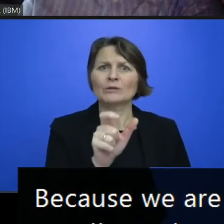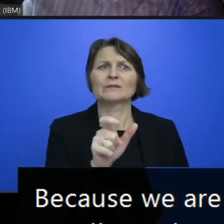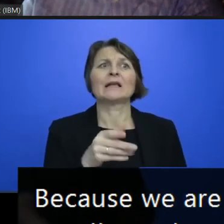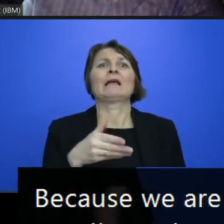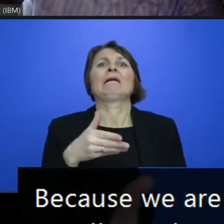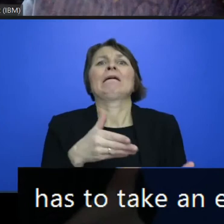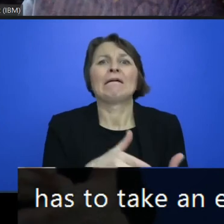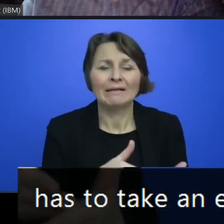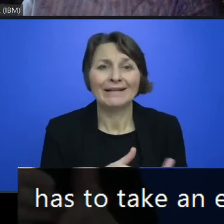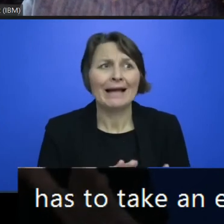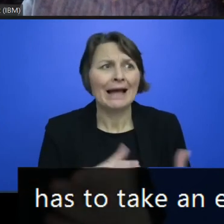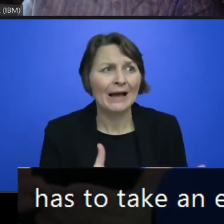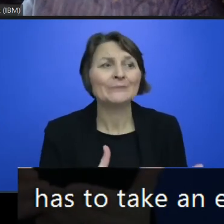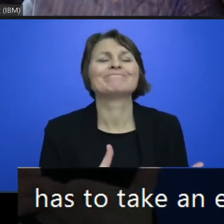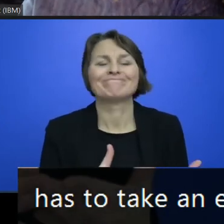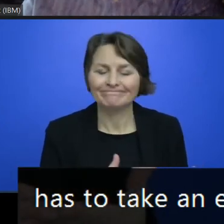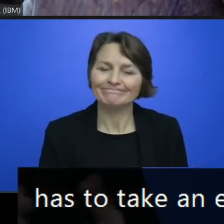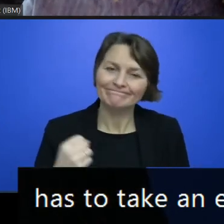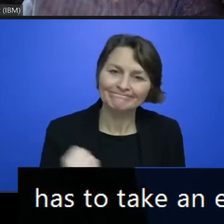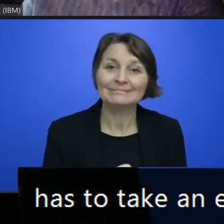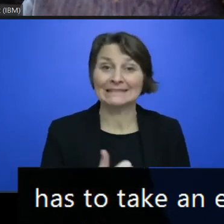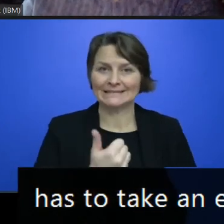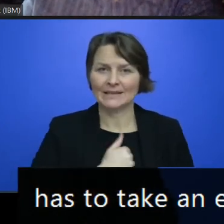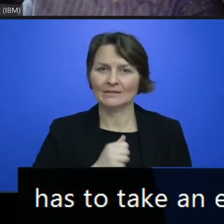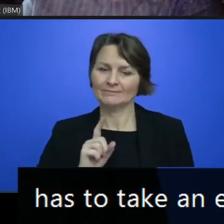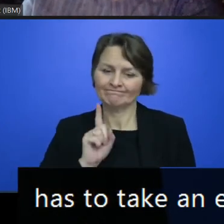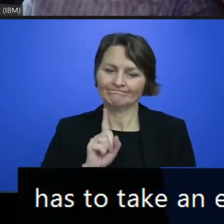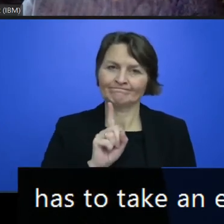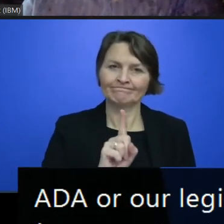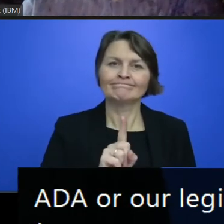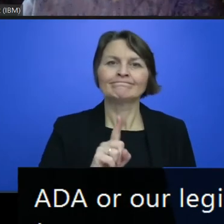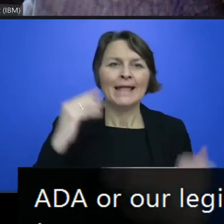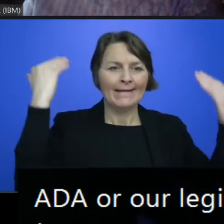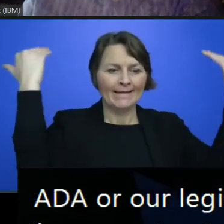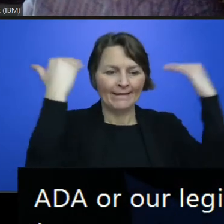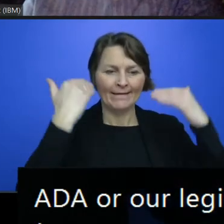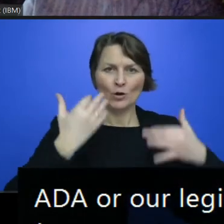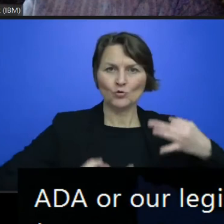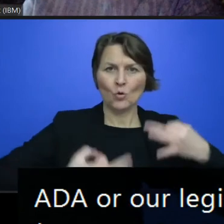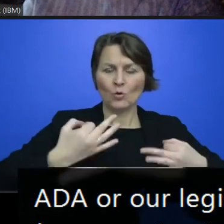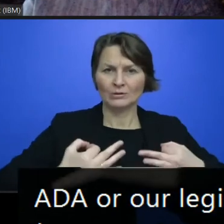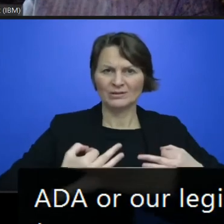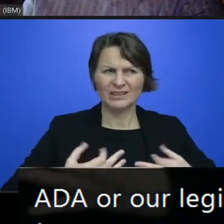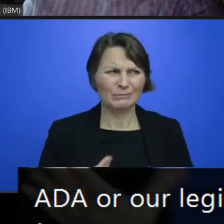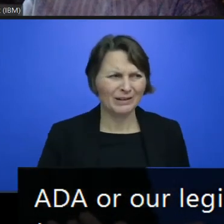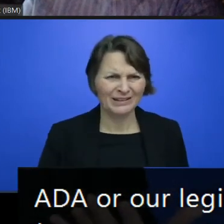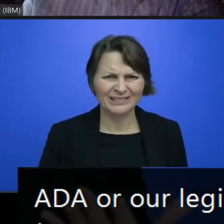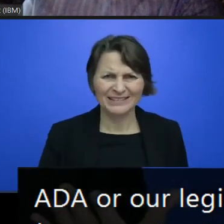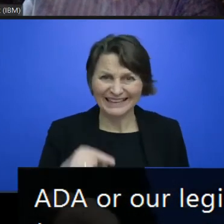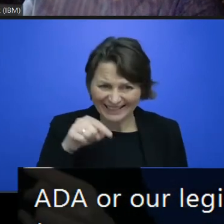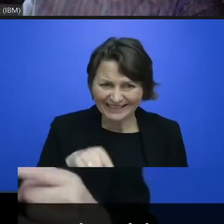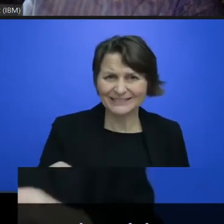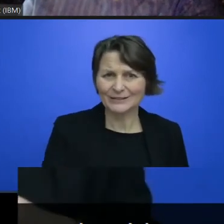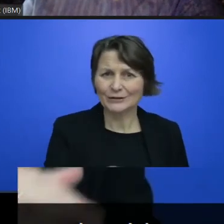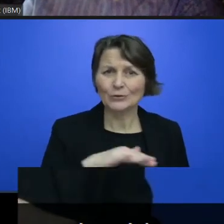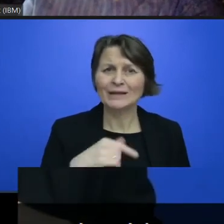treated unfairly by an algorithm, right? And so I'm not seeing much creative thinking about how that shifts. What